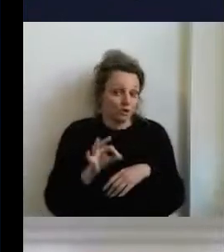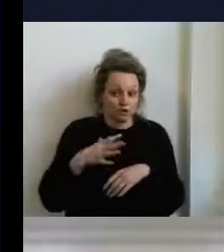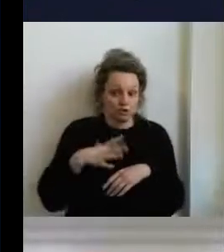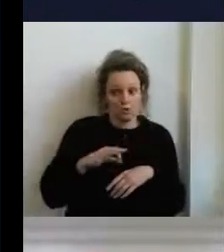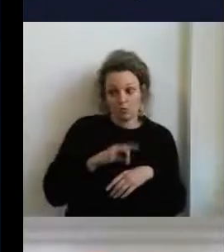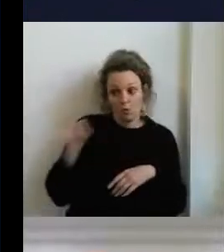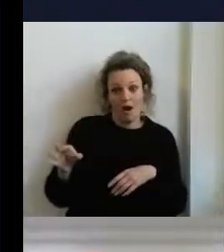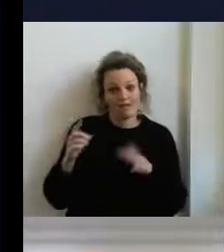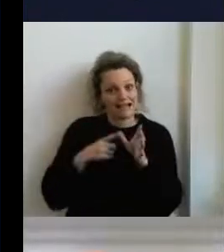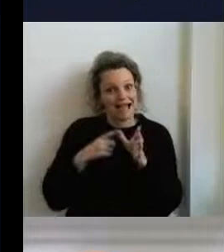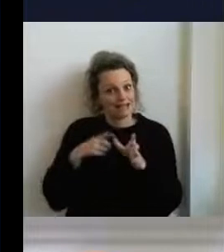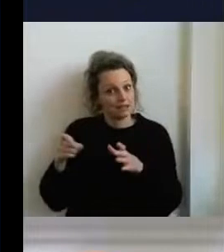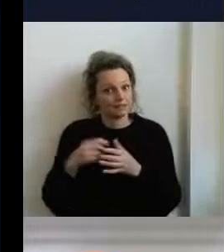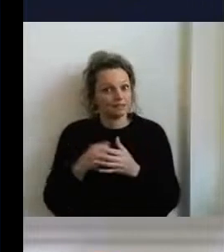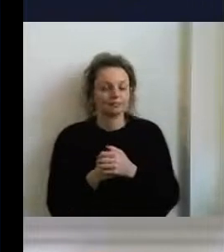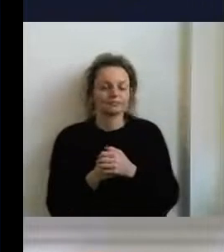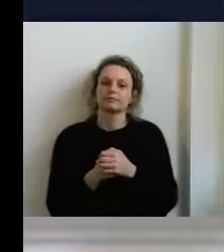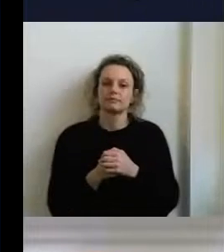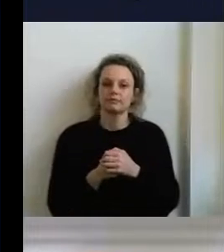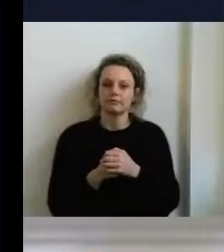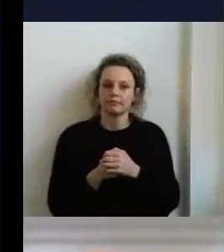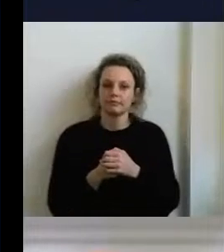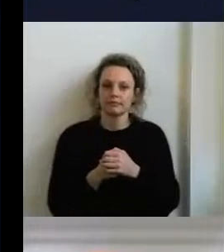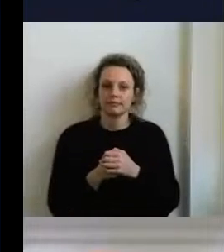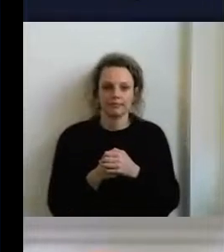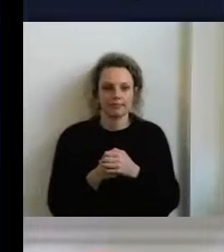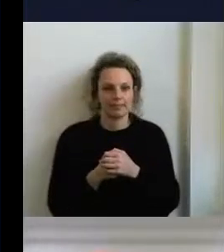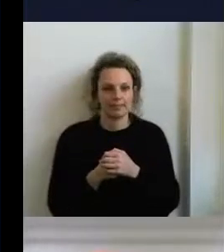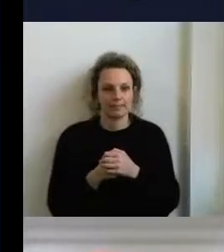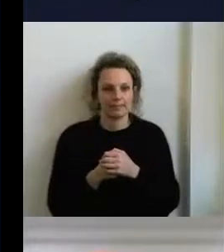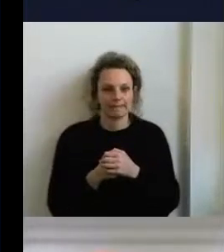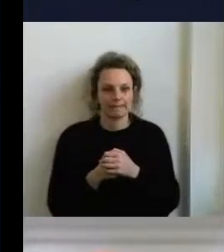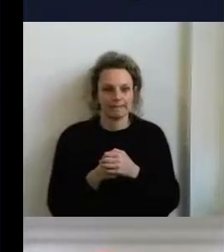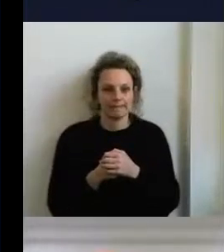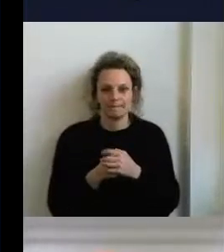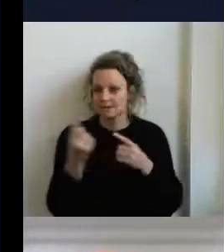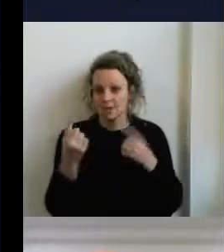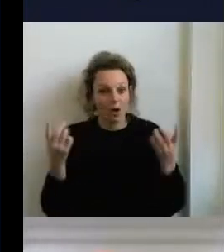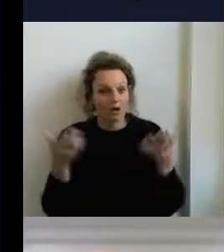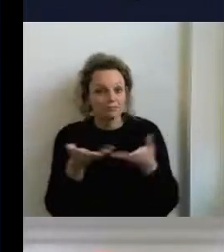off. I was going to say, Please, I've got one. someone else. Yeah, go for it, please.